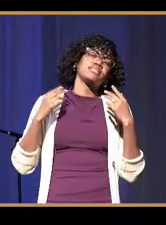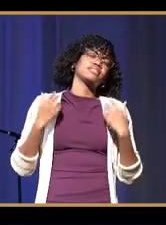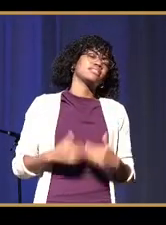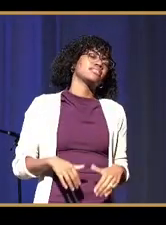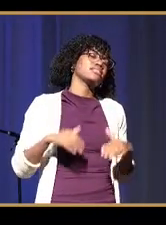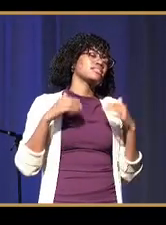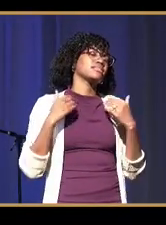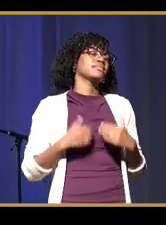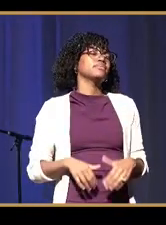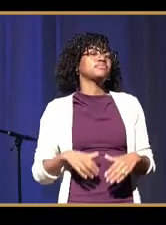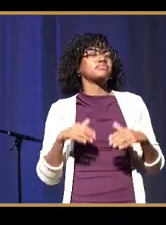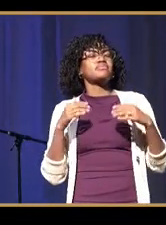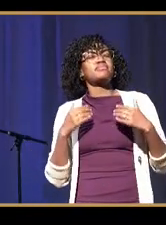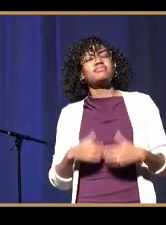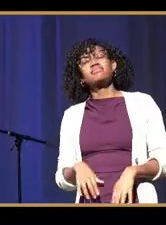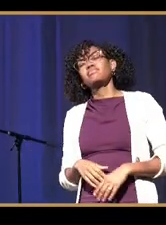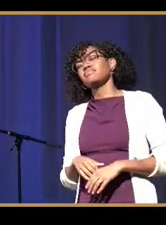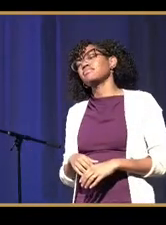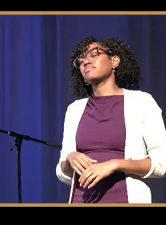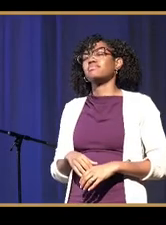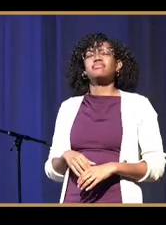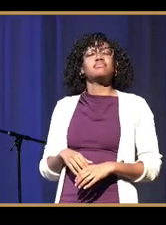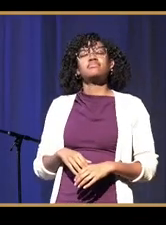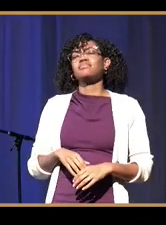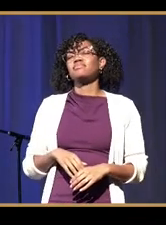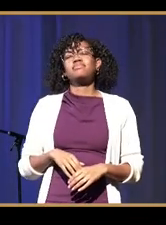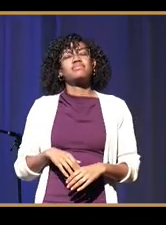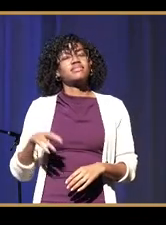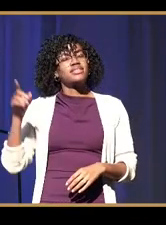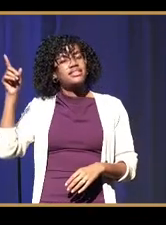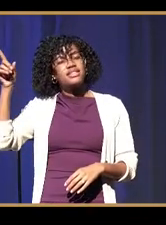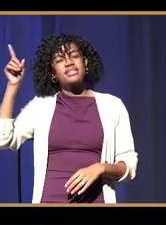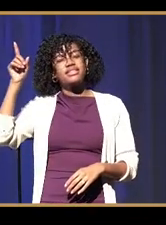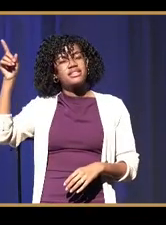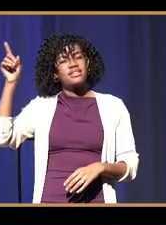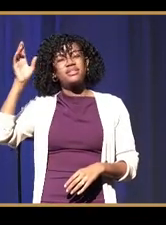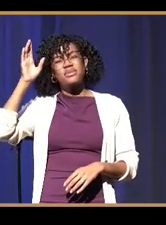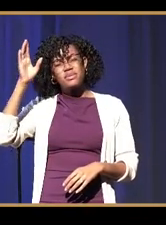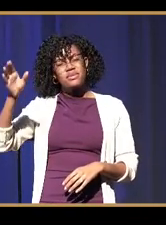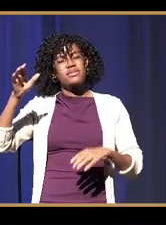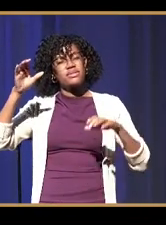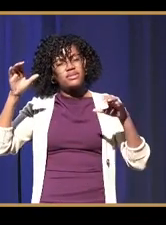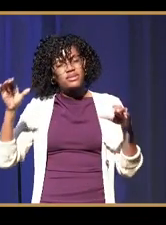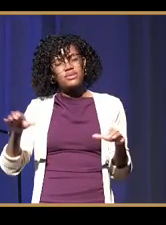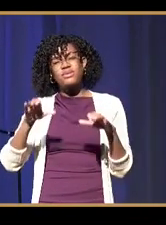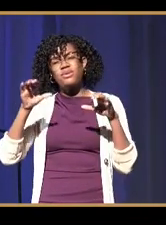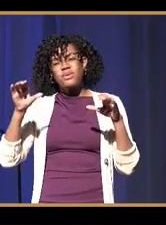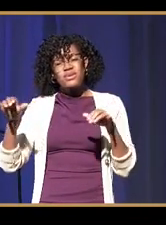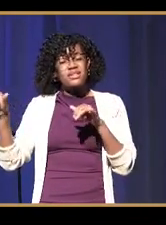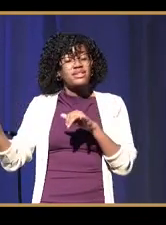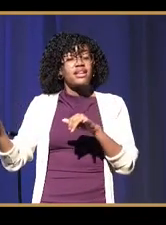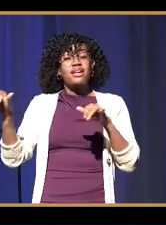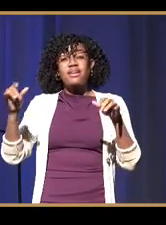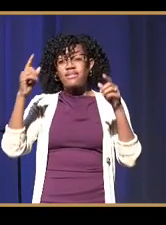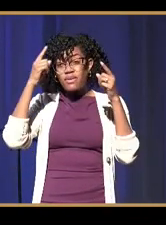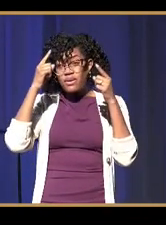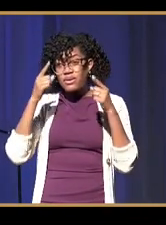me. And if he did it for me, he will do the same for